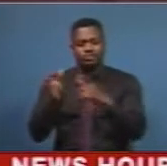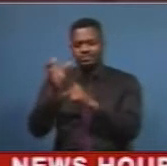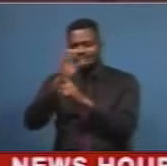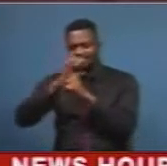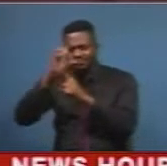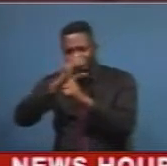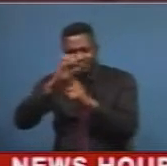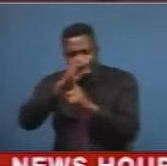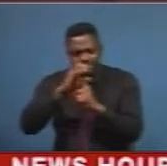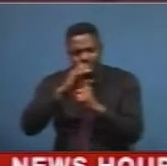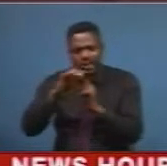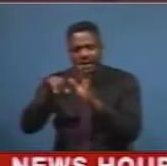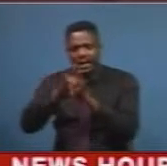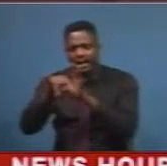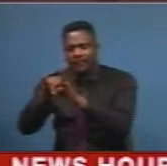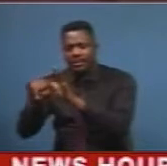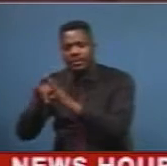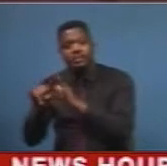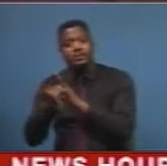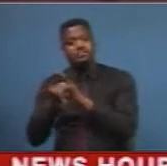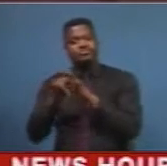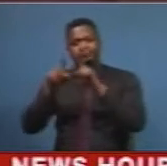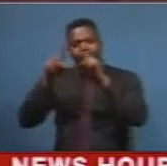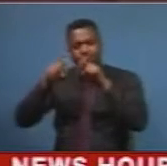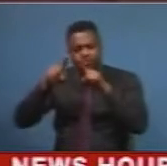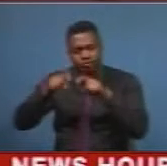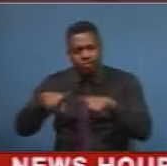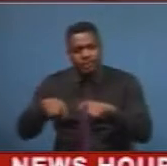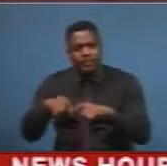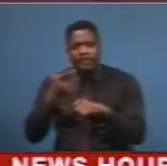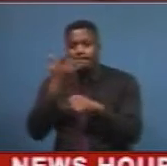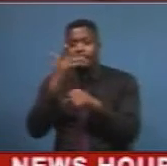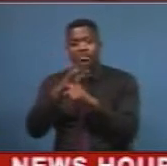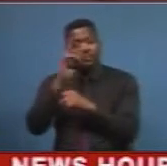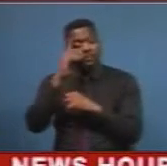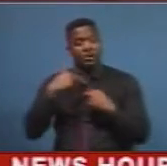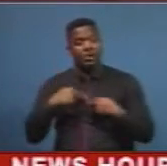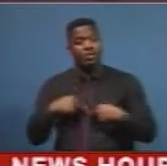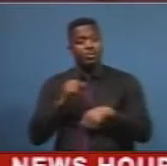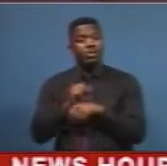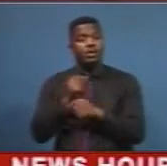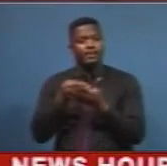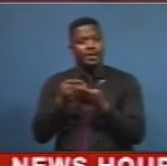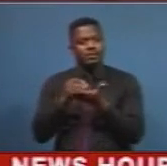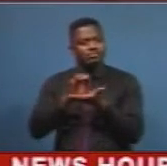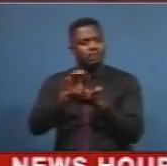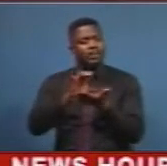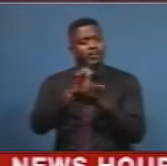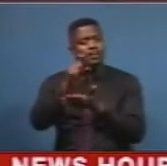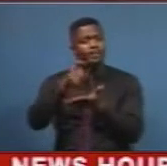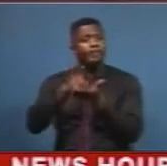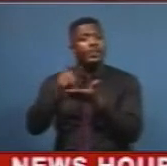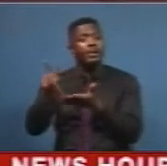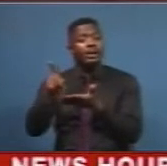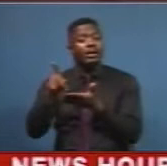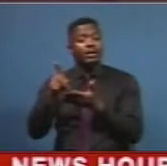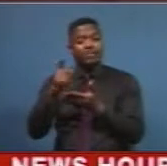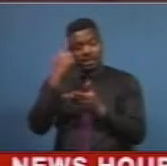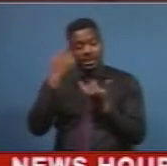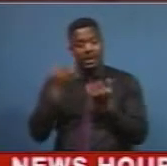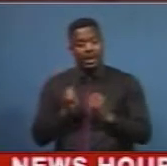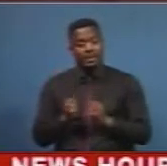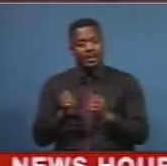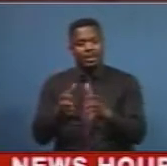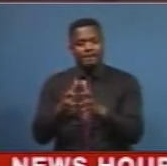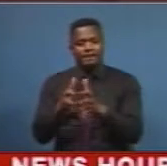tracing and case testing and pay all the monies promised health workers. Three, as a matter of urgency,